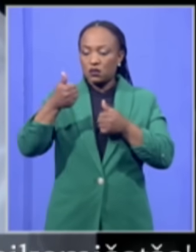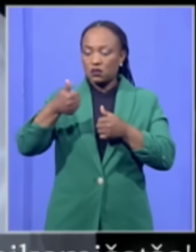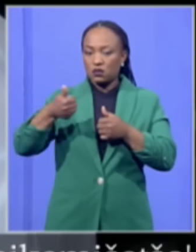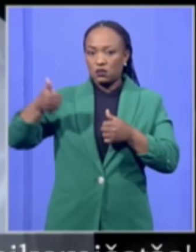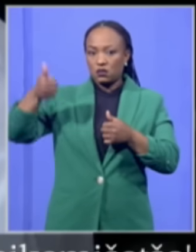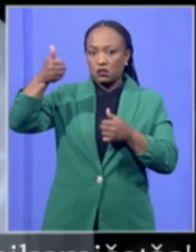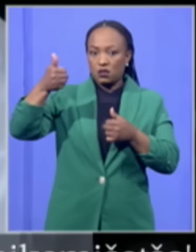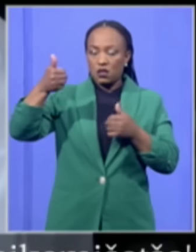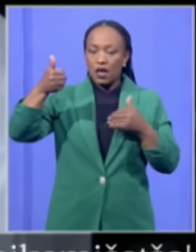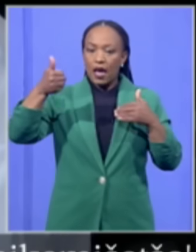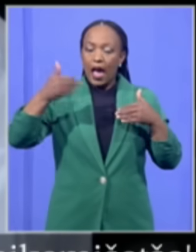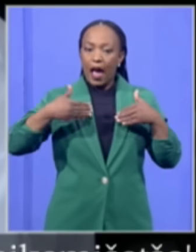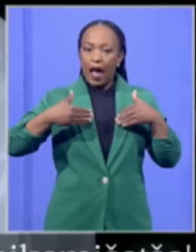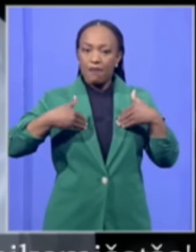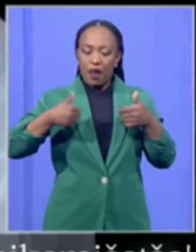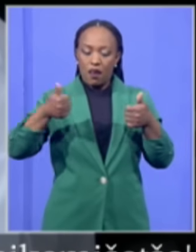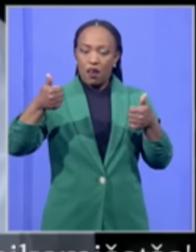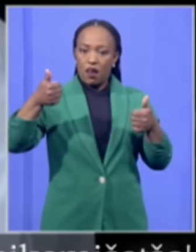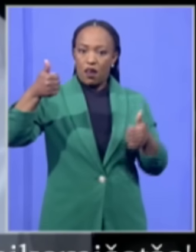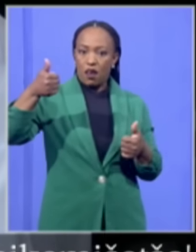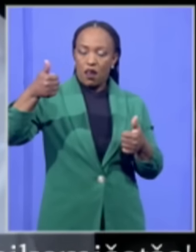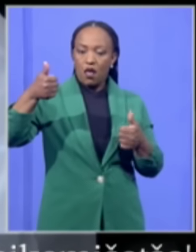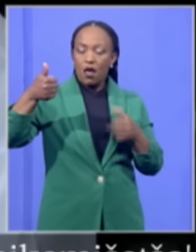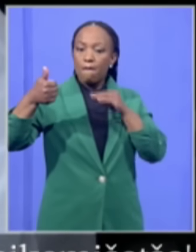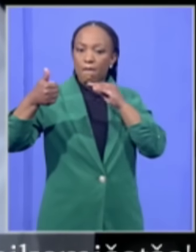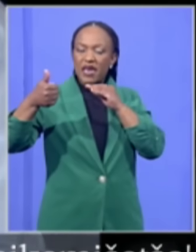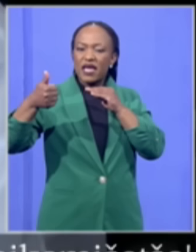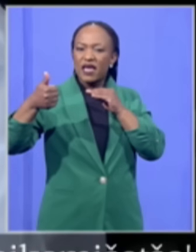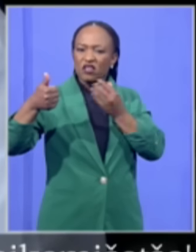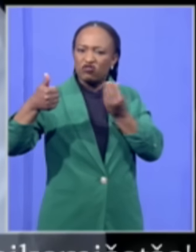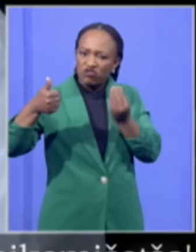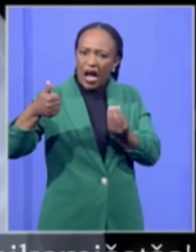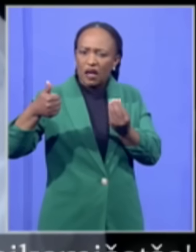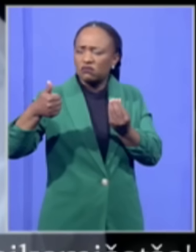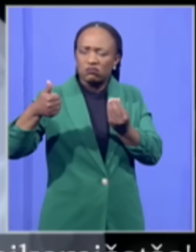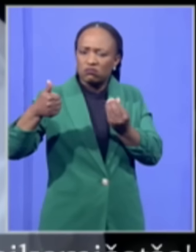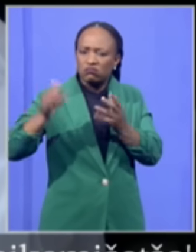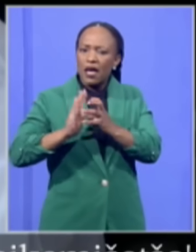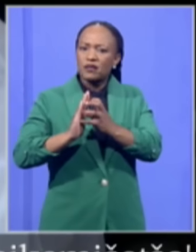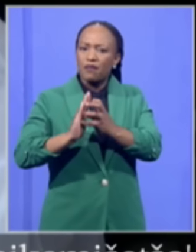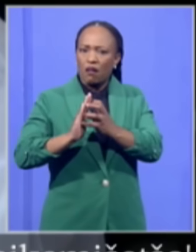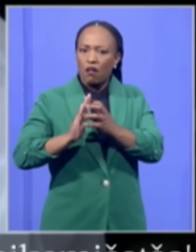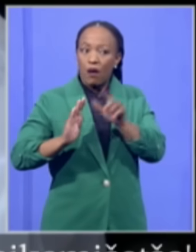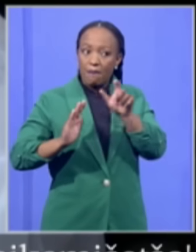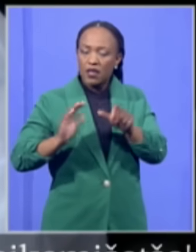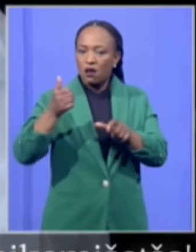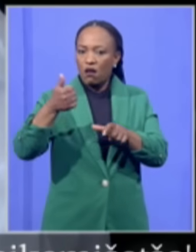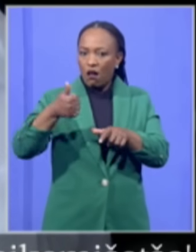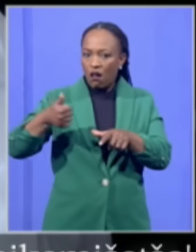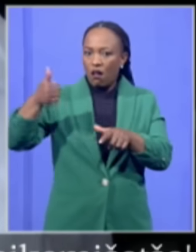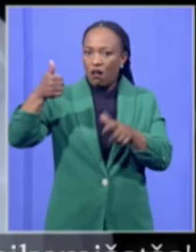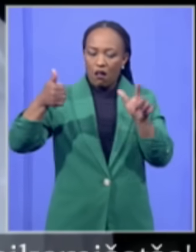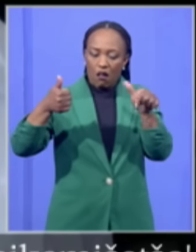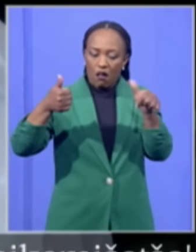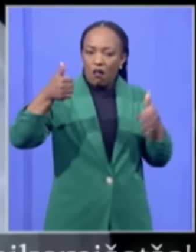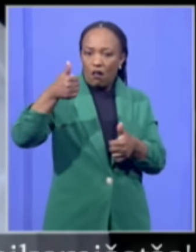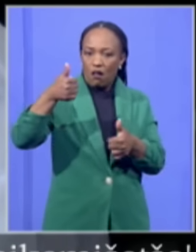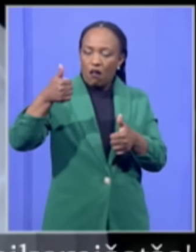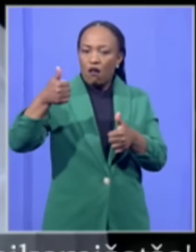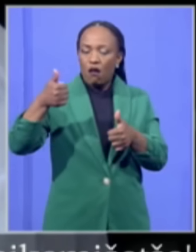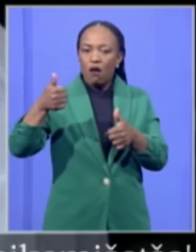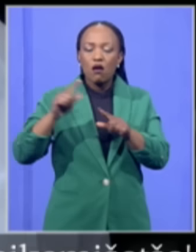somebody who's actually a child, should be thought of as a child. It's more like positions of authority. Yes, no. It's not about people's